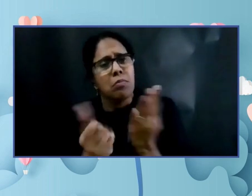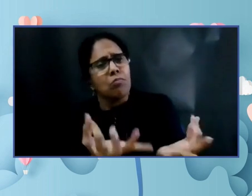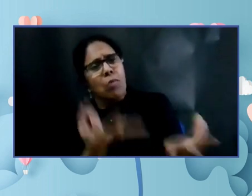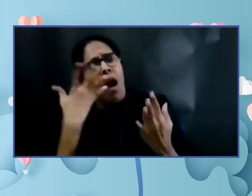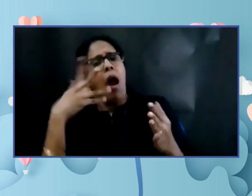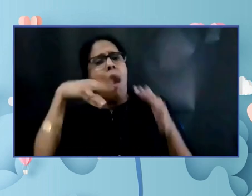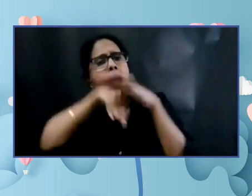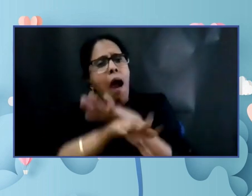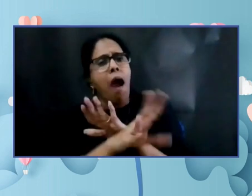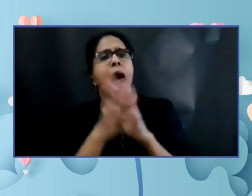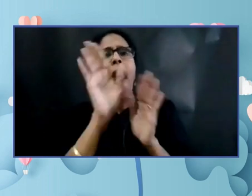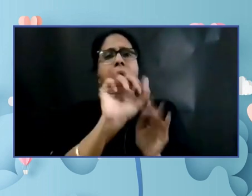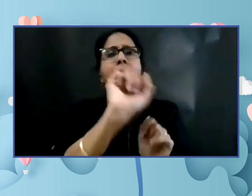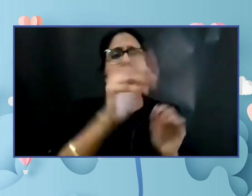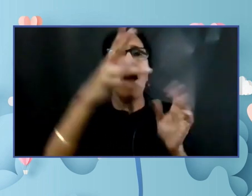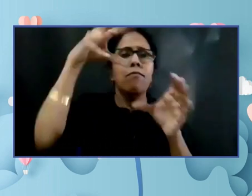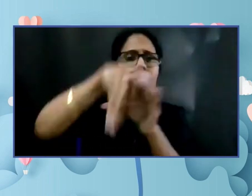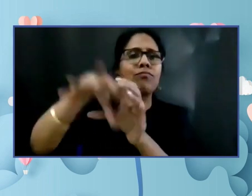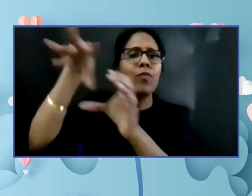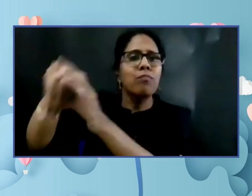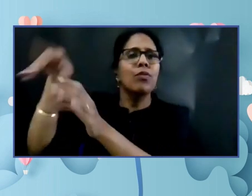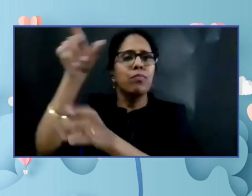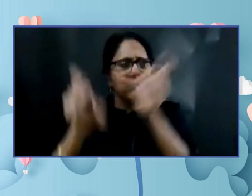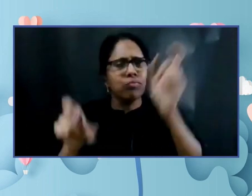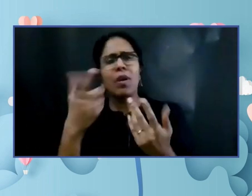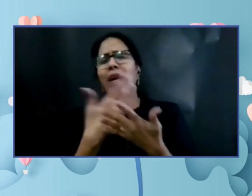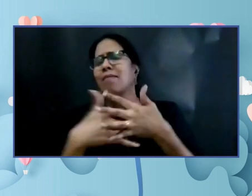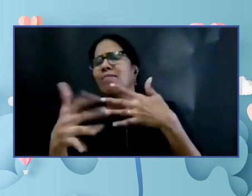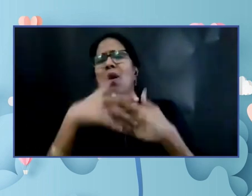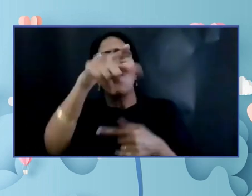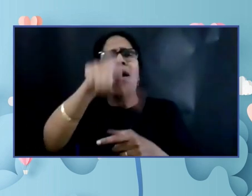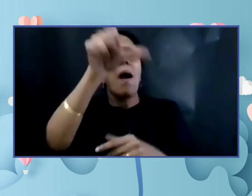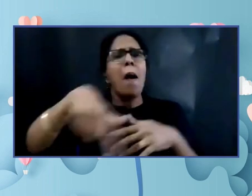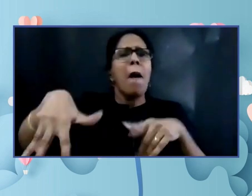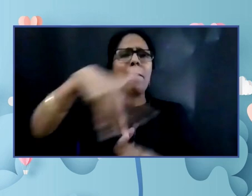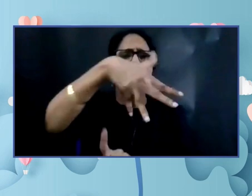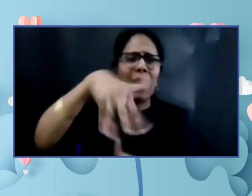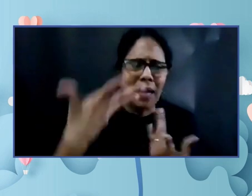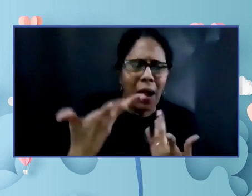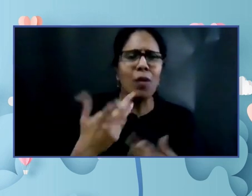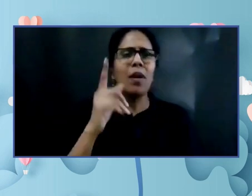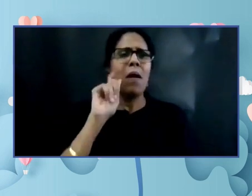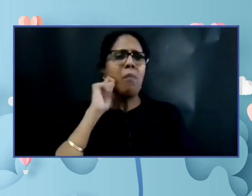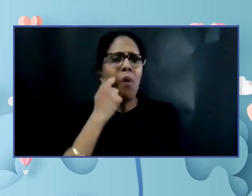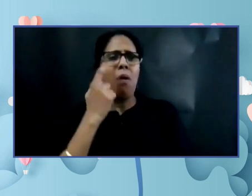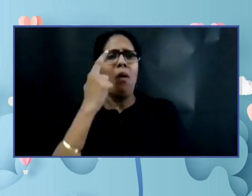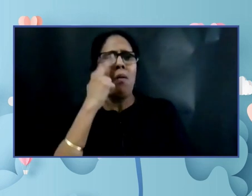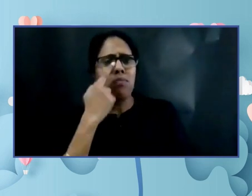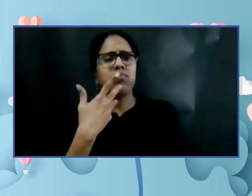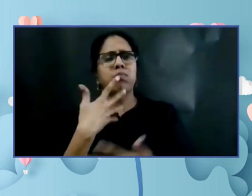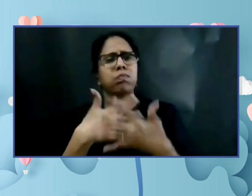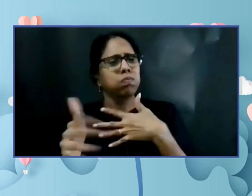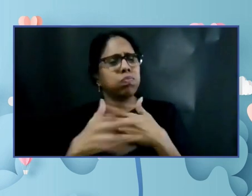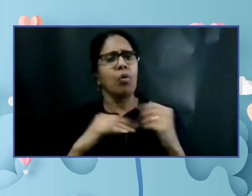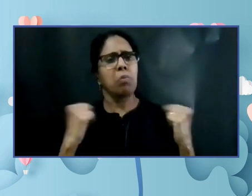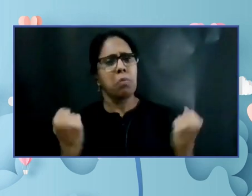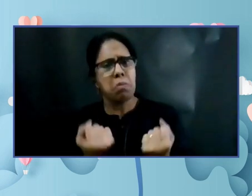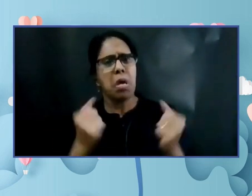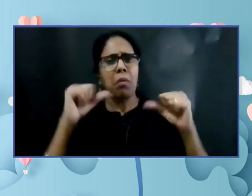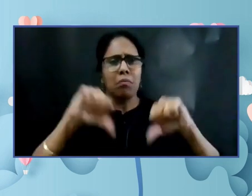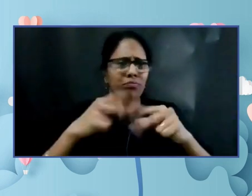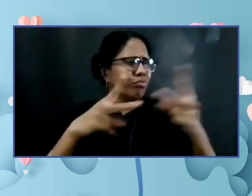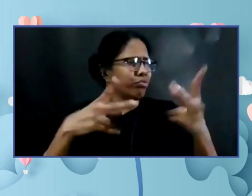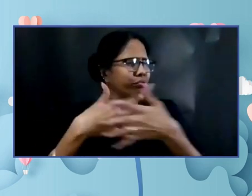your backgrounds, irrespective of your gender, irrespective of your abilities. It doesn't matter. True magic